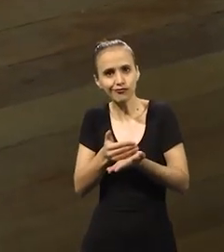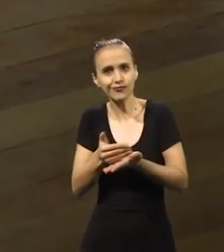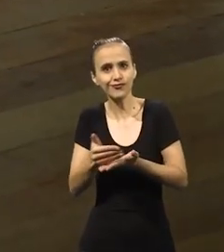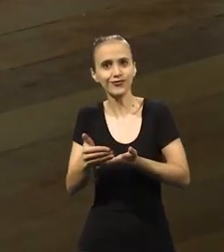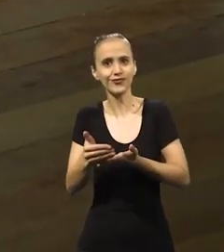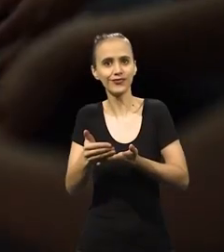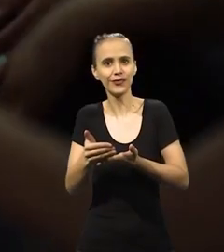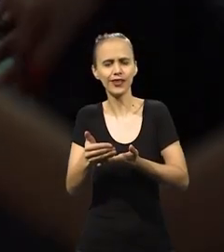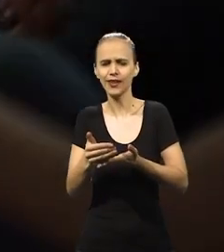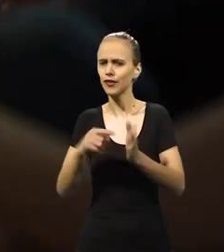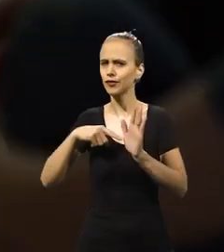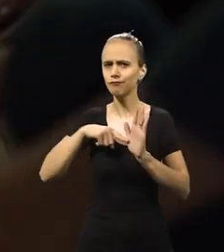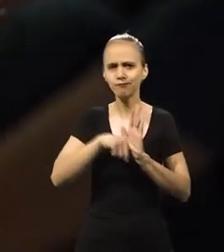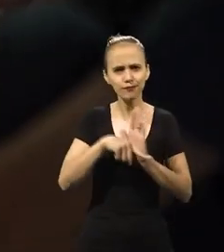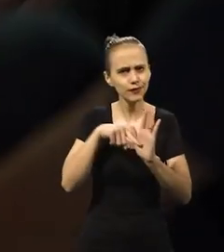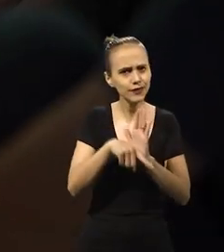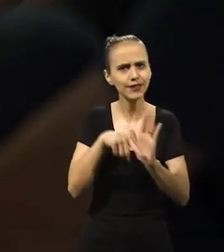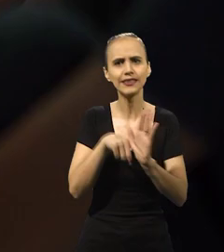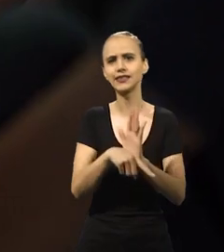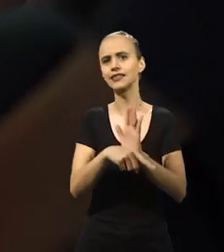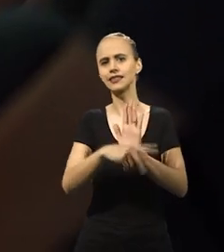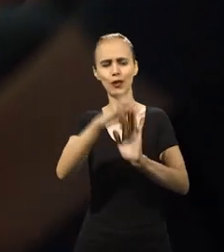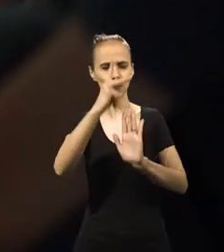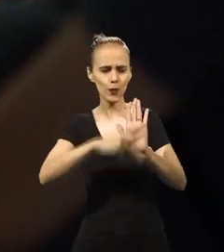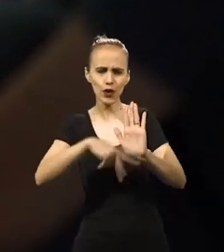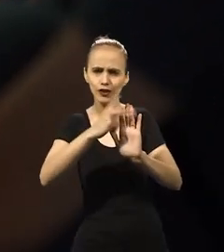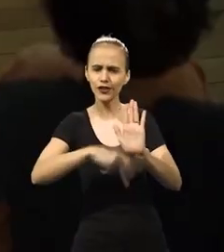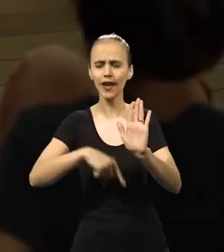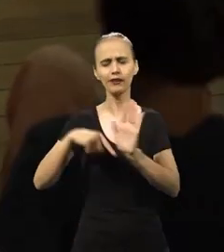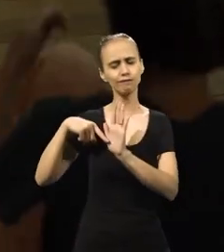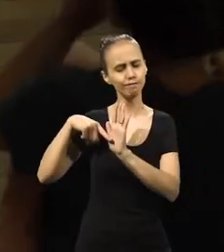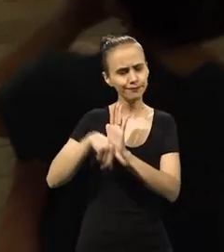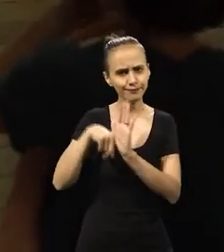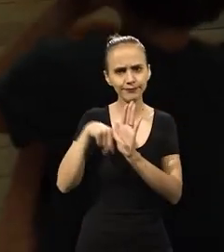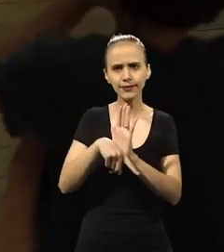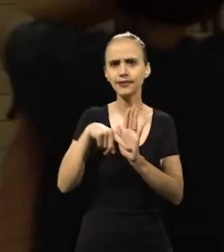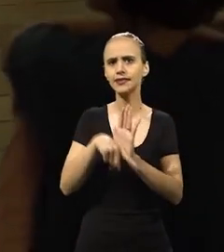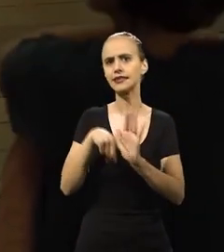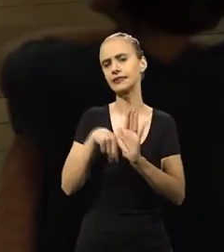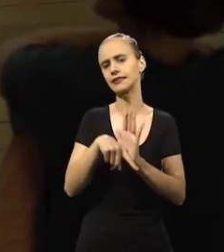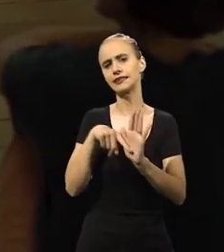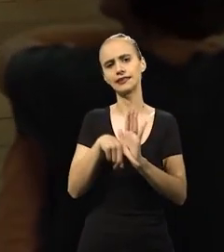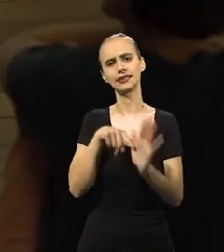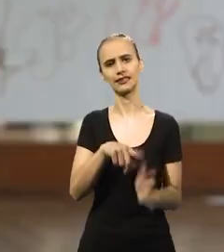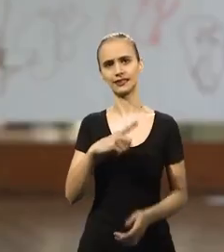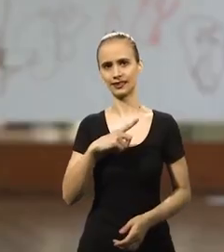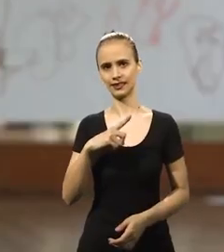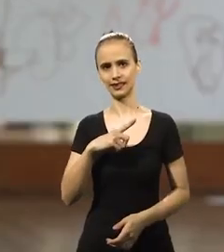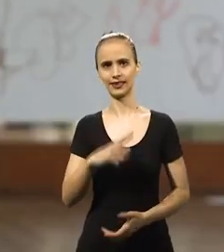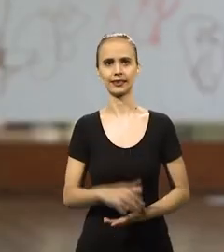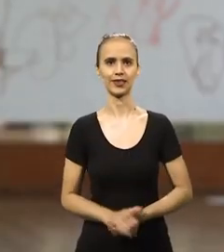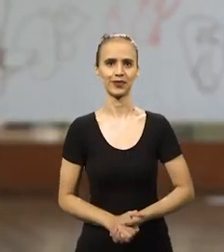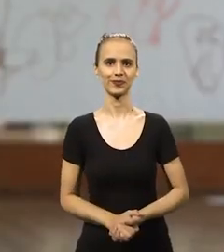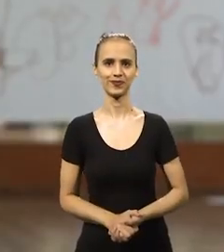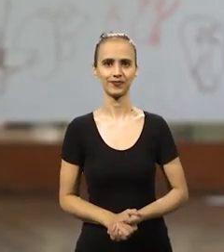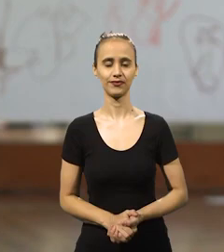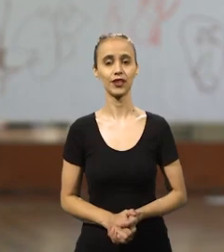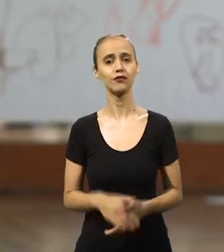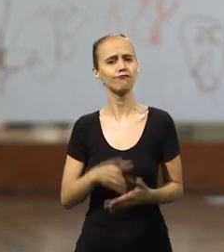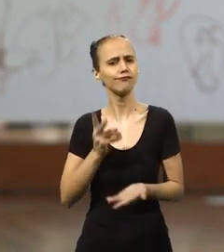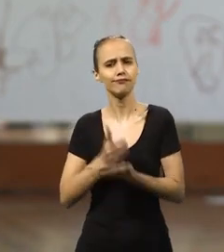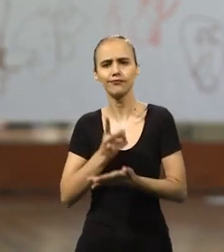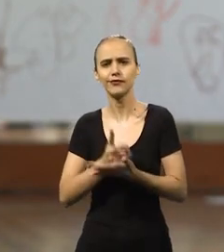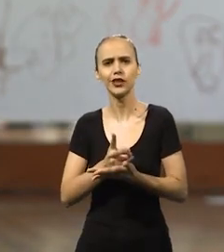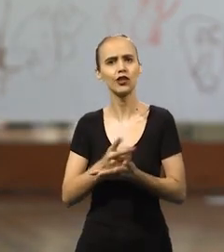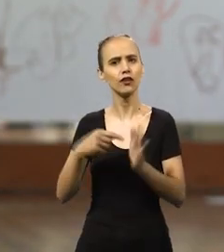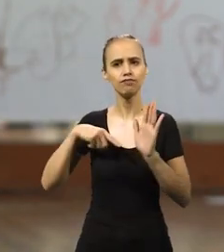born, and everything was and is a research. This is a research project. So we